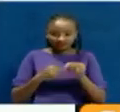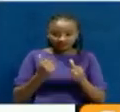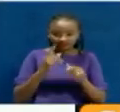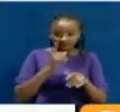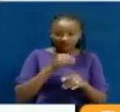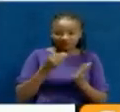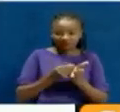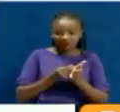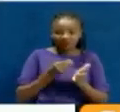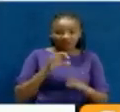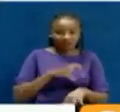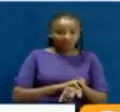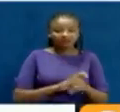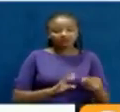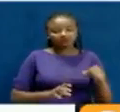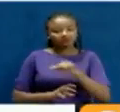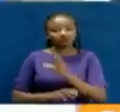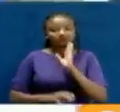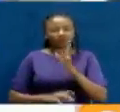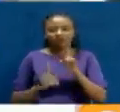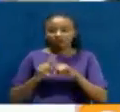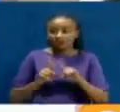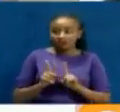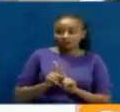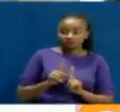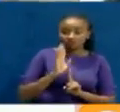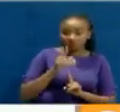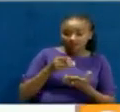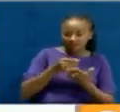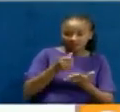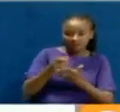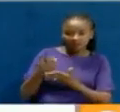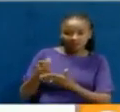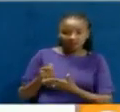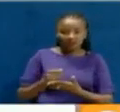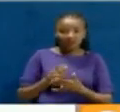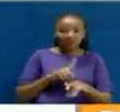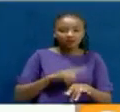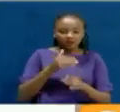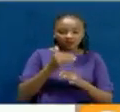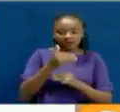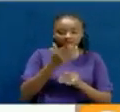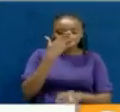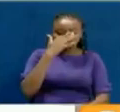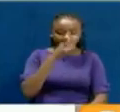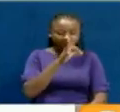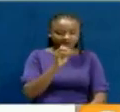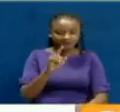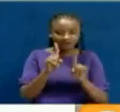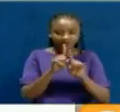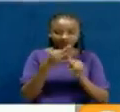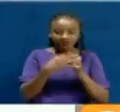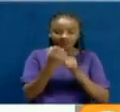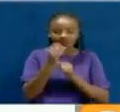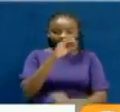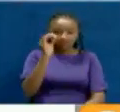time, KDIC is expected to pay out insured deposits in Charterhouse Bank at the end of 30 days. About 85%